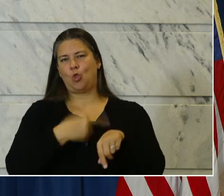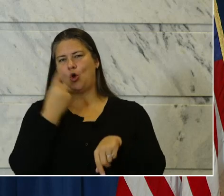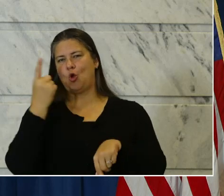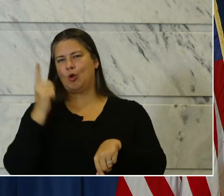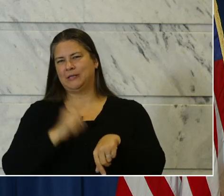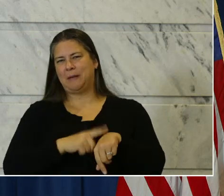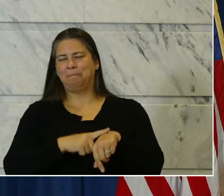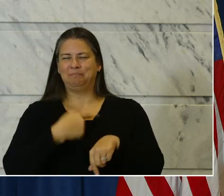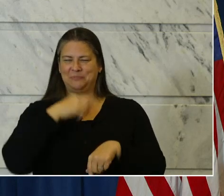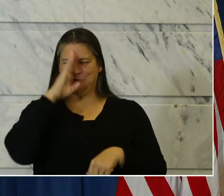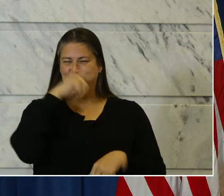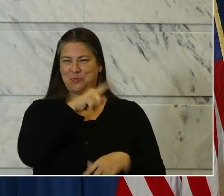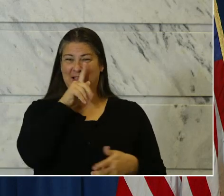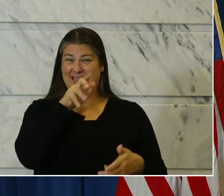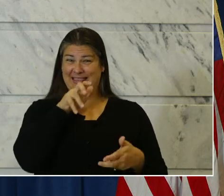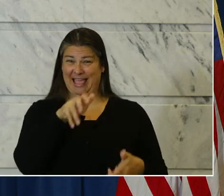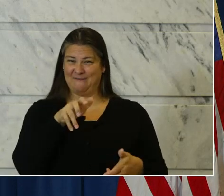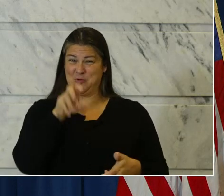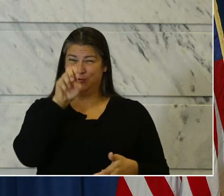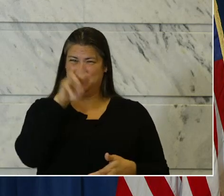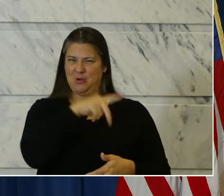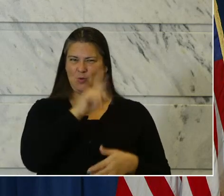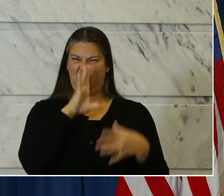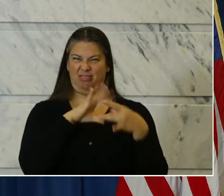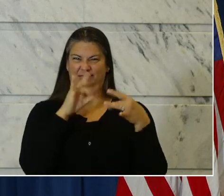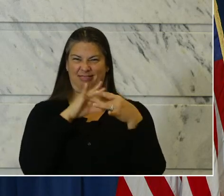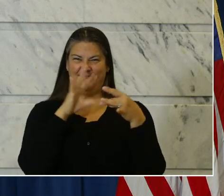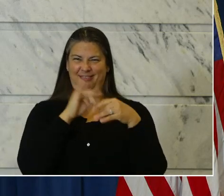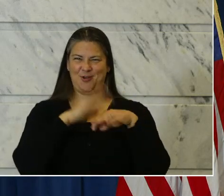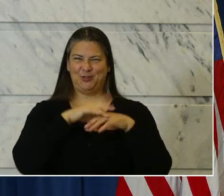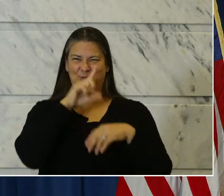good humor, or we'll find out about it on Twitter here in just a little bit.